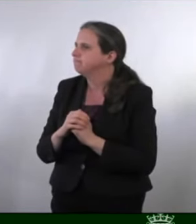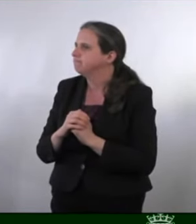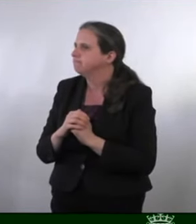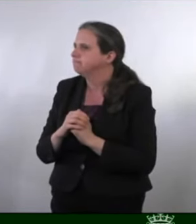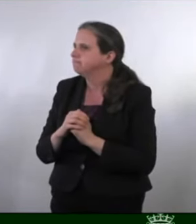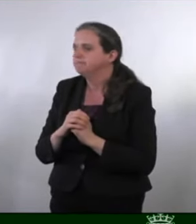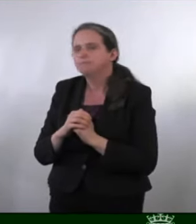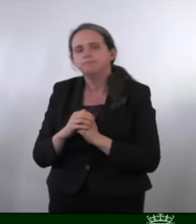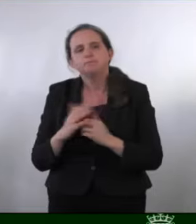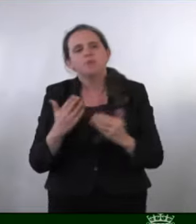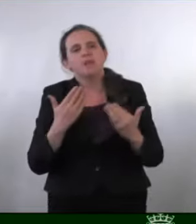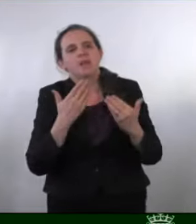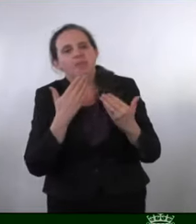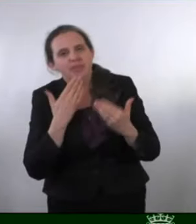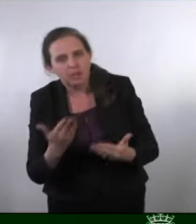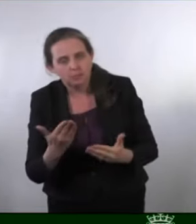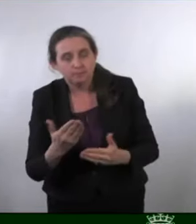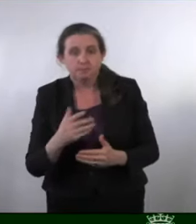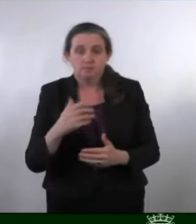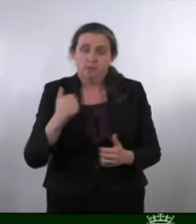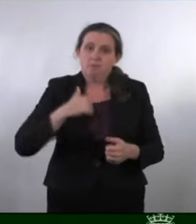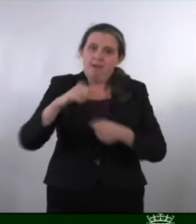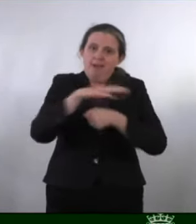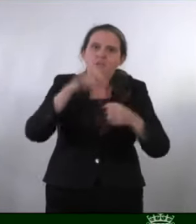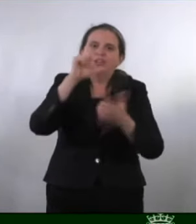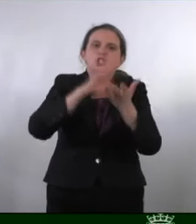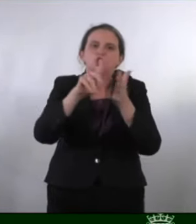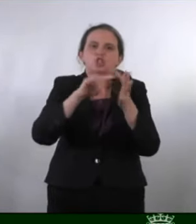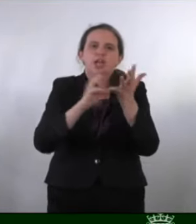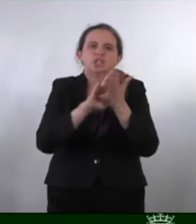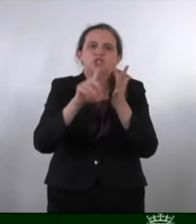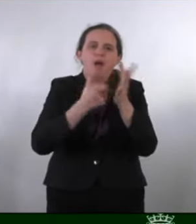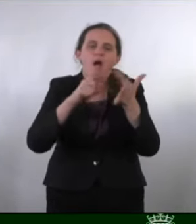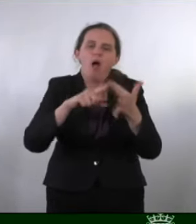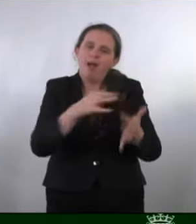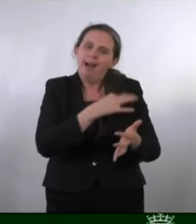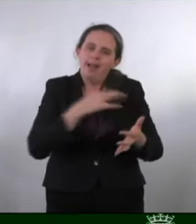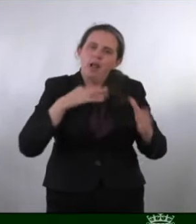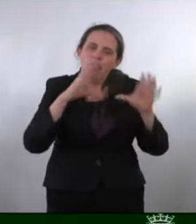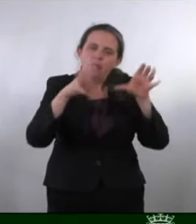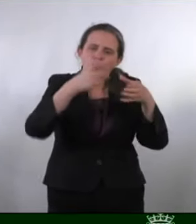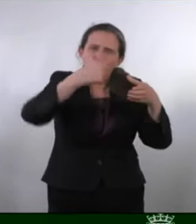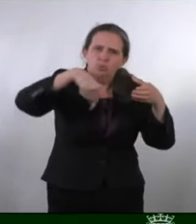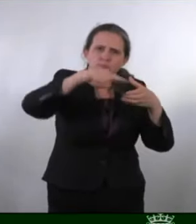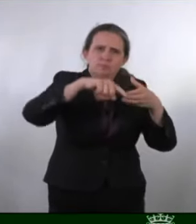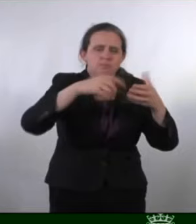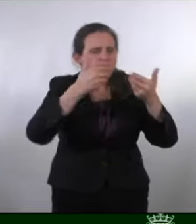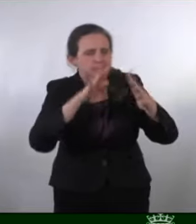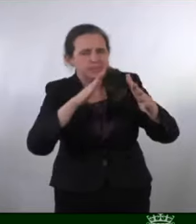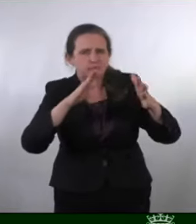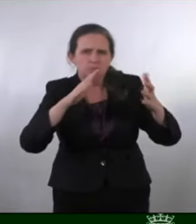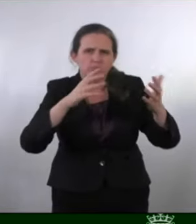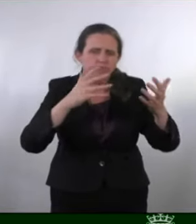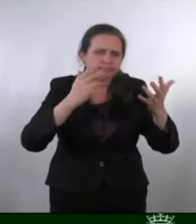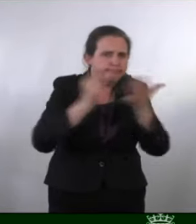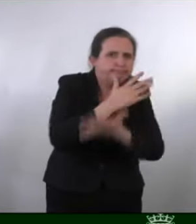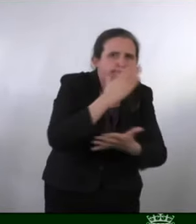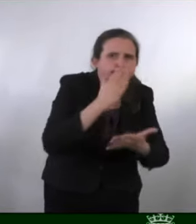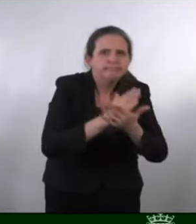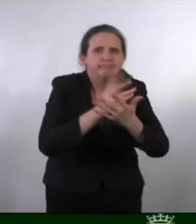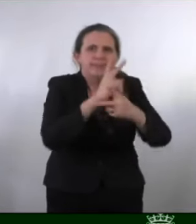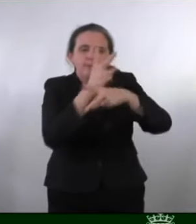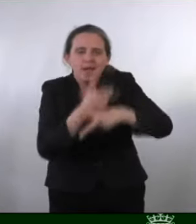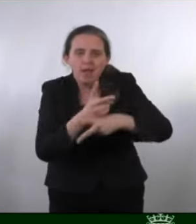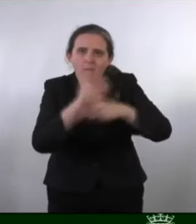Clinical Commissioning Group have done a great job maintaining a high standard of care for patients alongside their COVID workload. So can my right